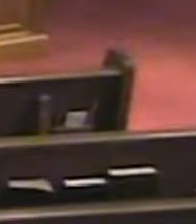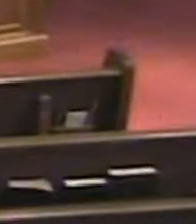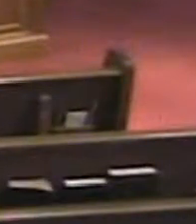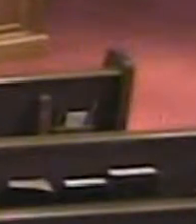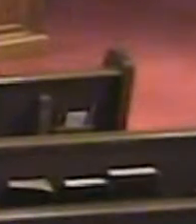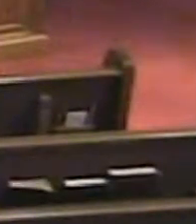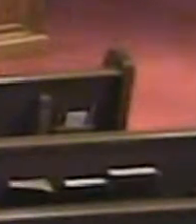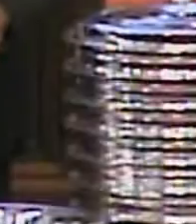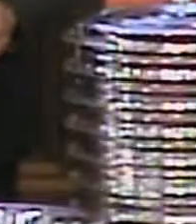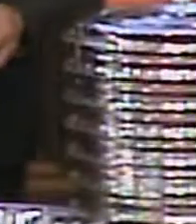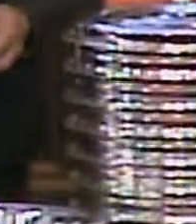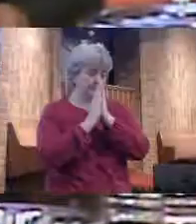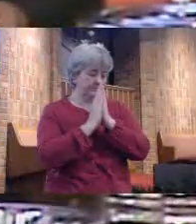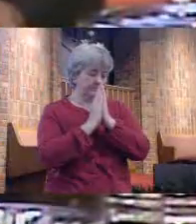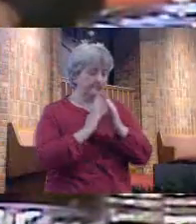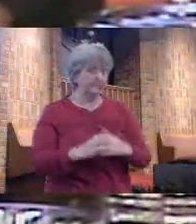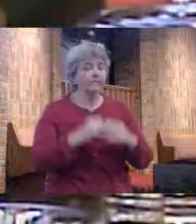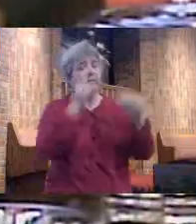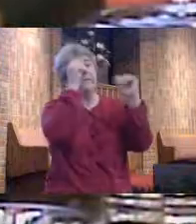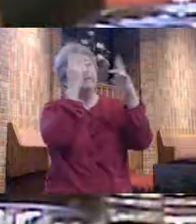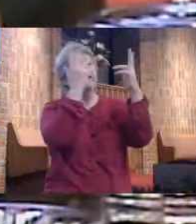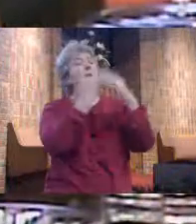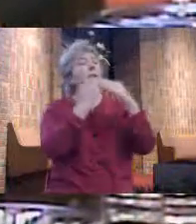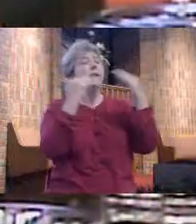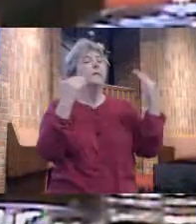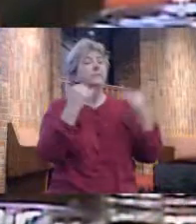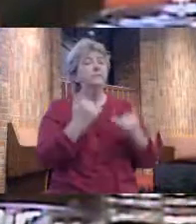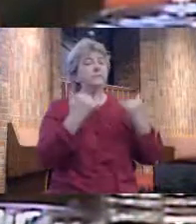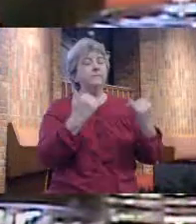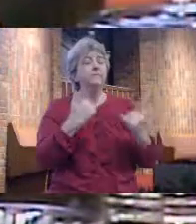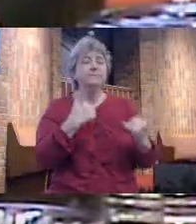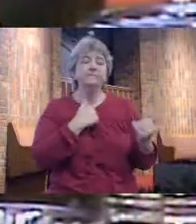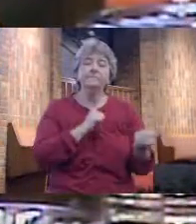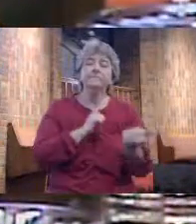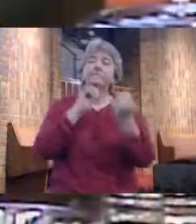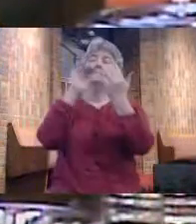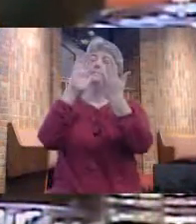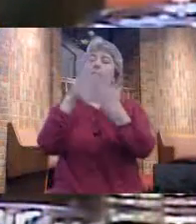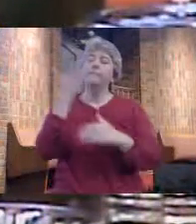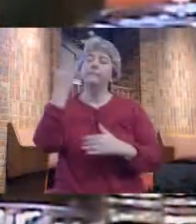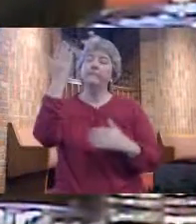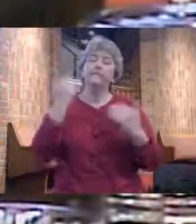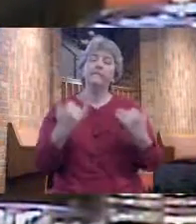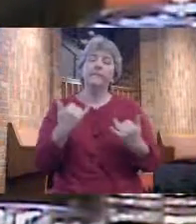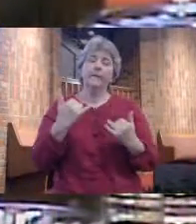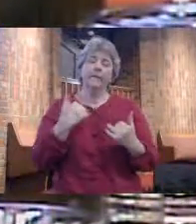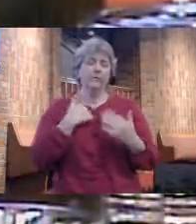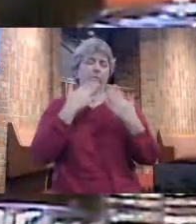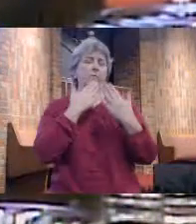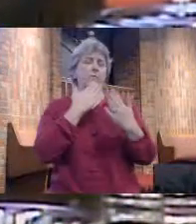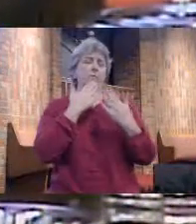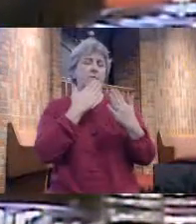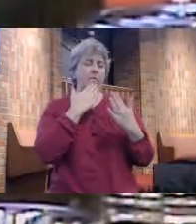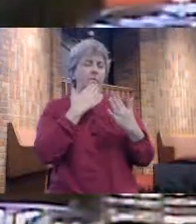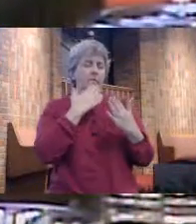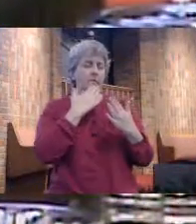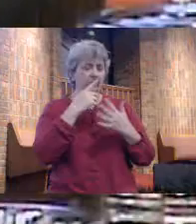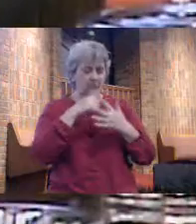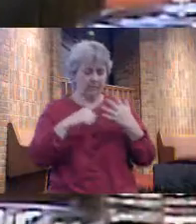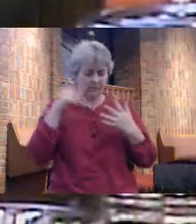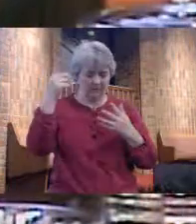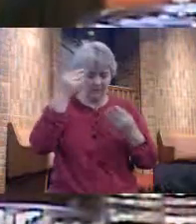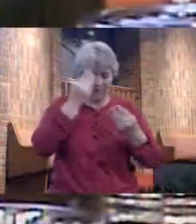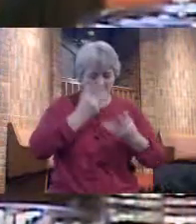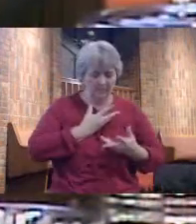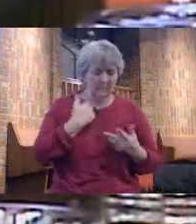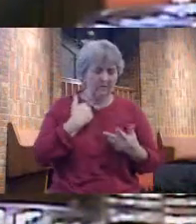Bow with me, please. Father in heaven, as we come to you at this time, we are indeed thankful for the blessings that you give us in life. Father,